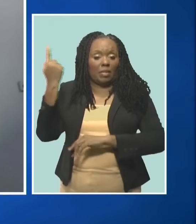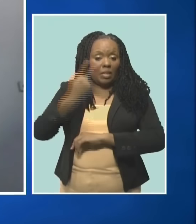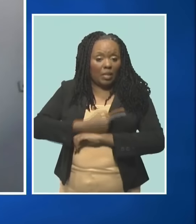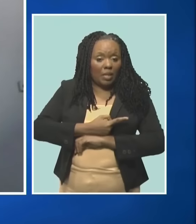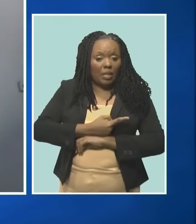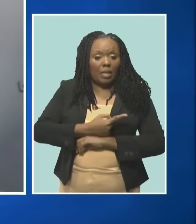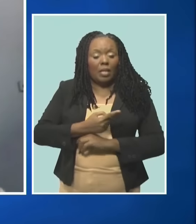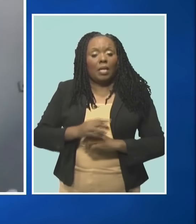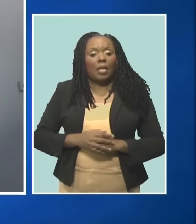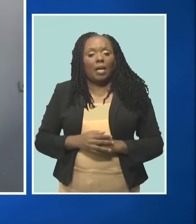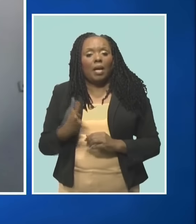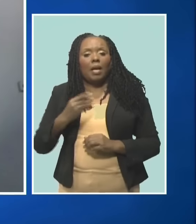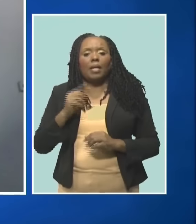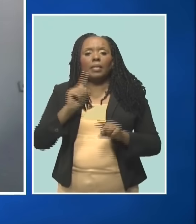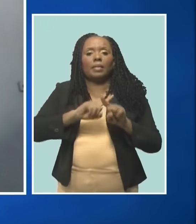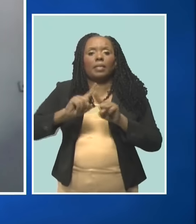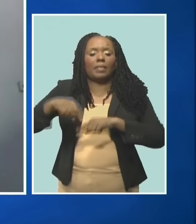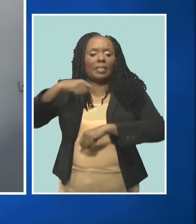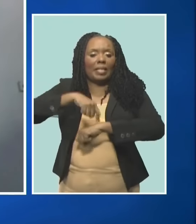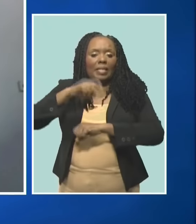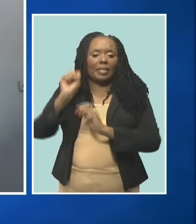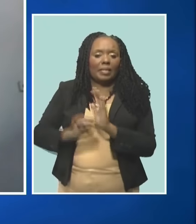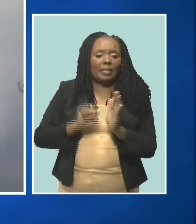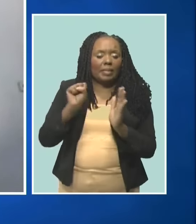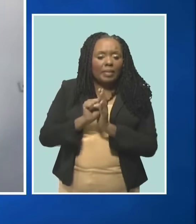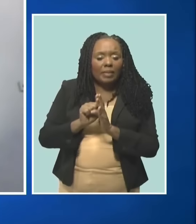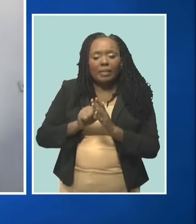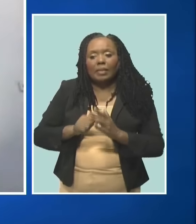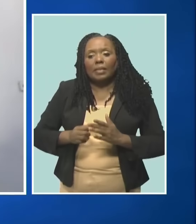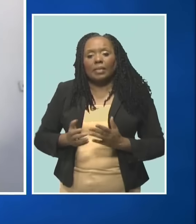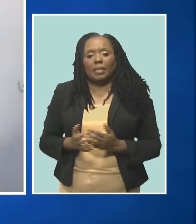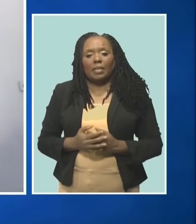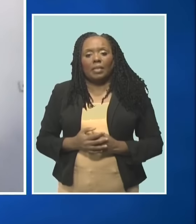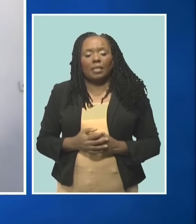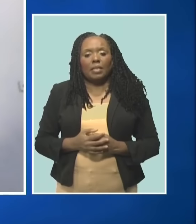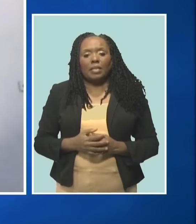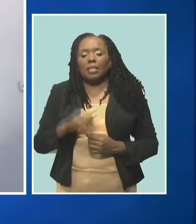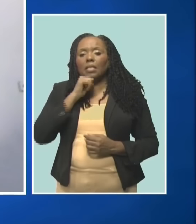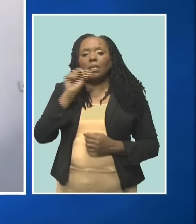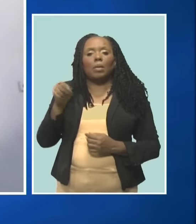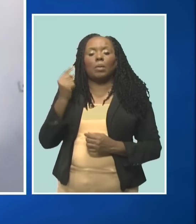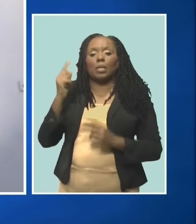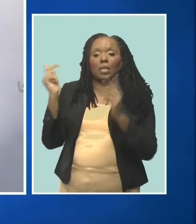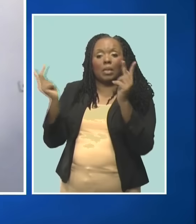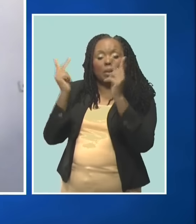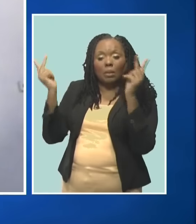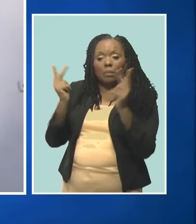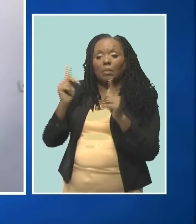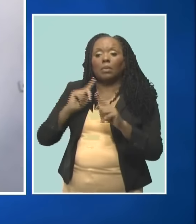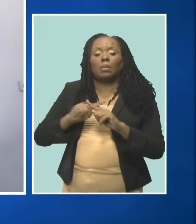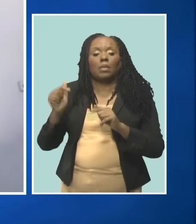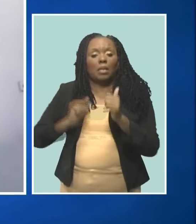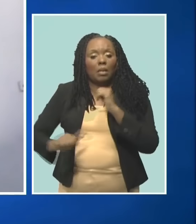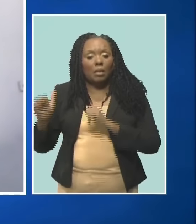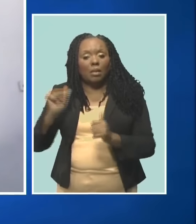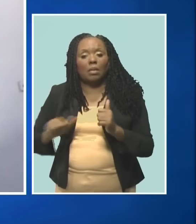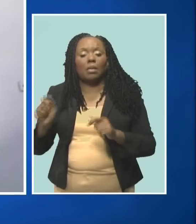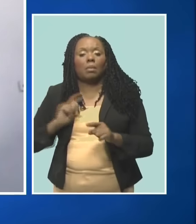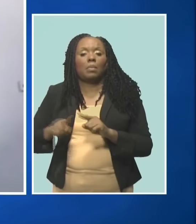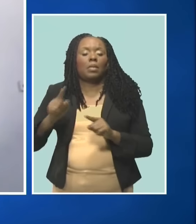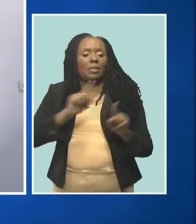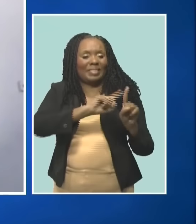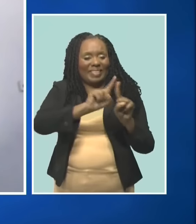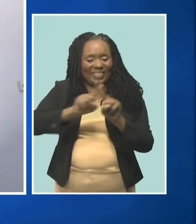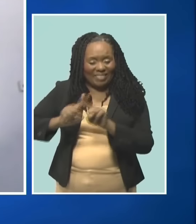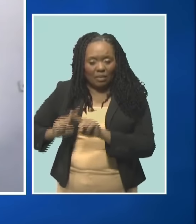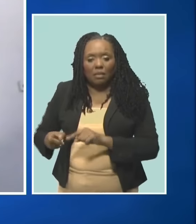the elements of the season that people value as well. And again, not just the Kadooment, not just the shows, but all of the elements.